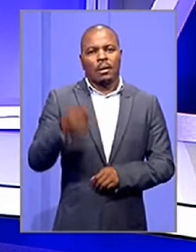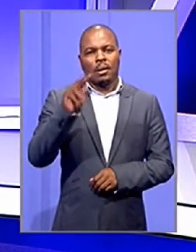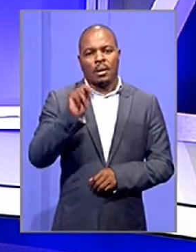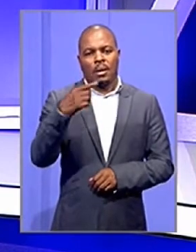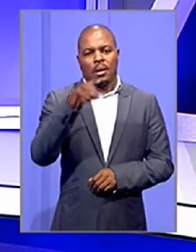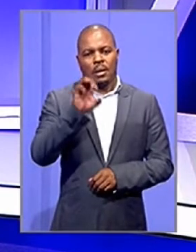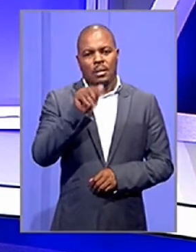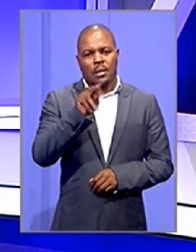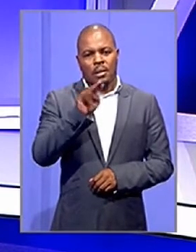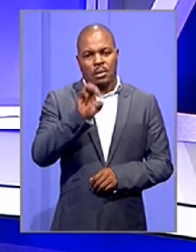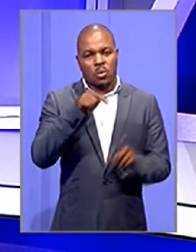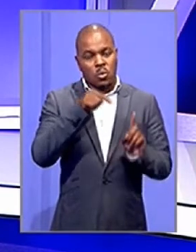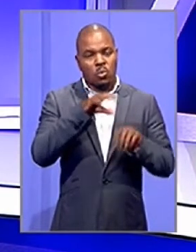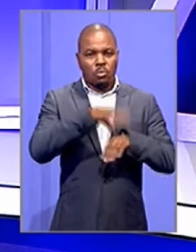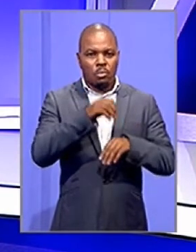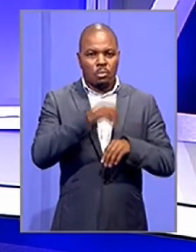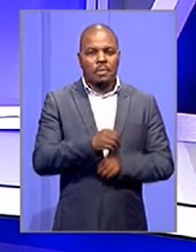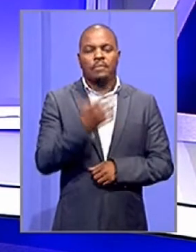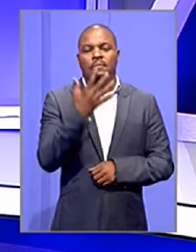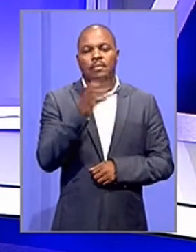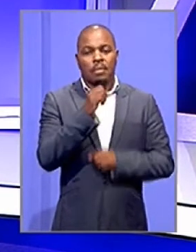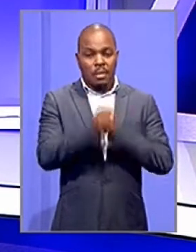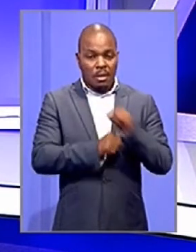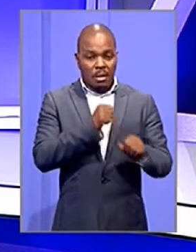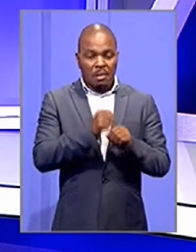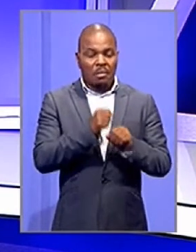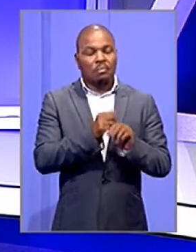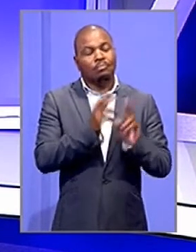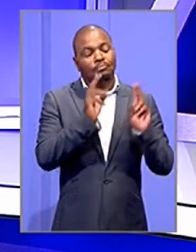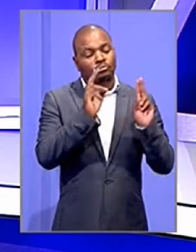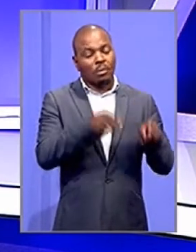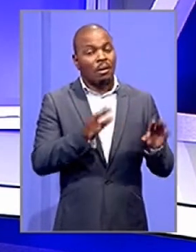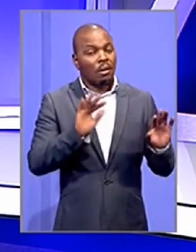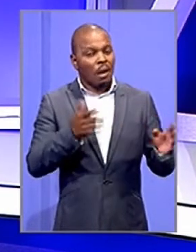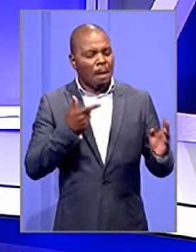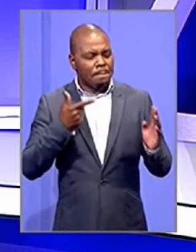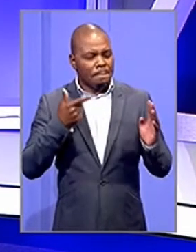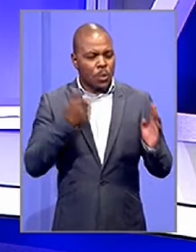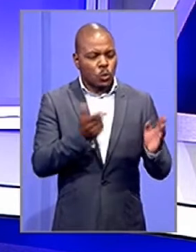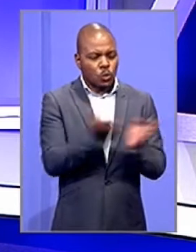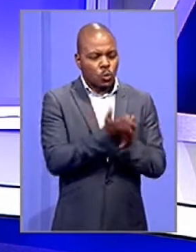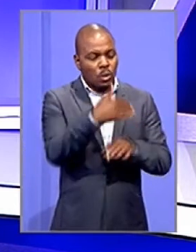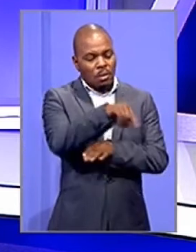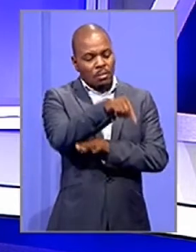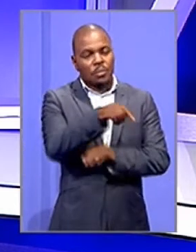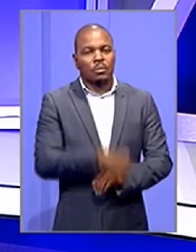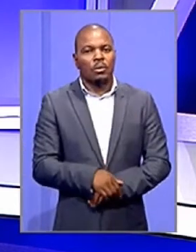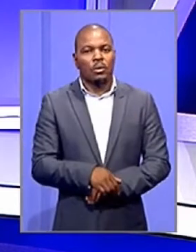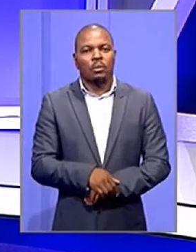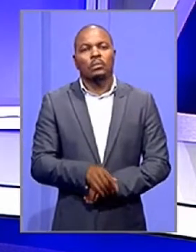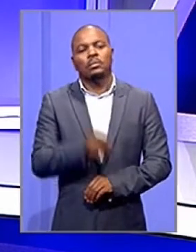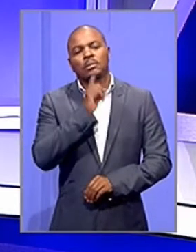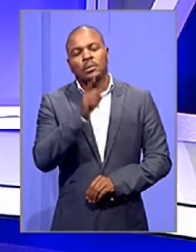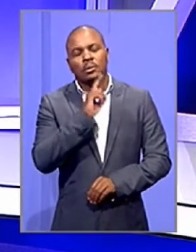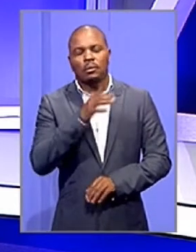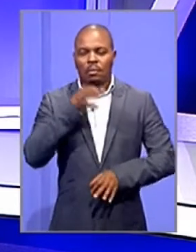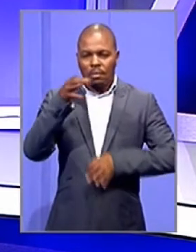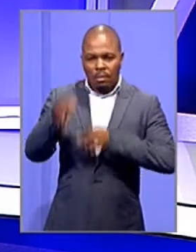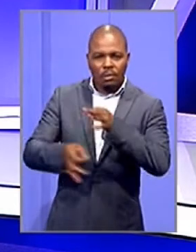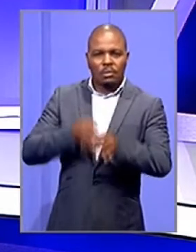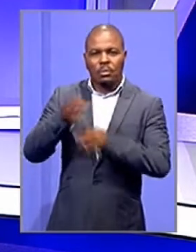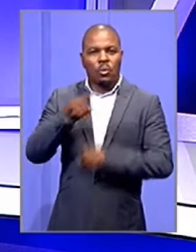wa mengwaga ye 15 o tlhokofetse a thuntshitswe le go bolawa ka ntle ga sekolo. Barutisi ba boletse masetlapelo